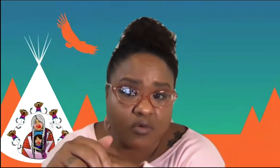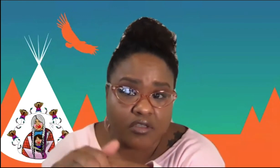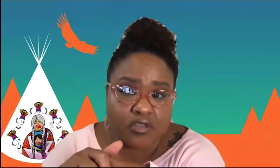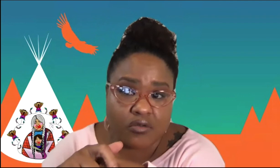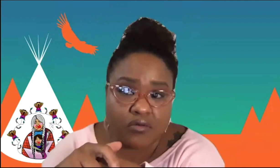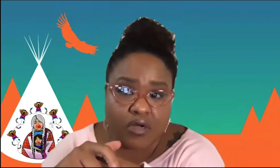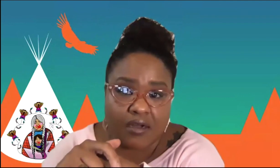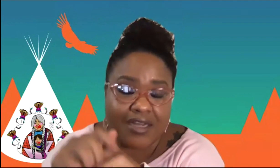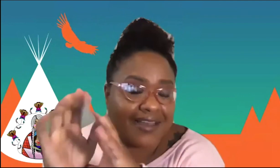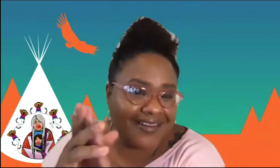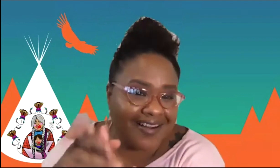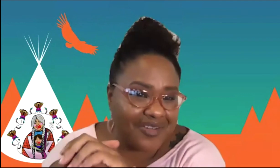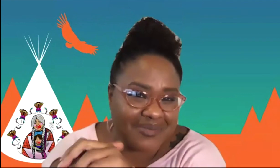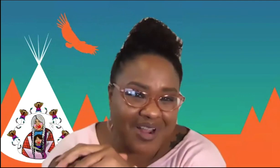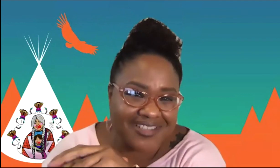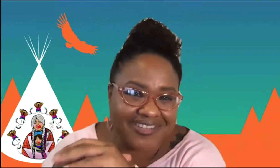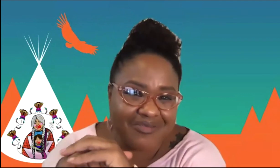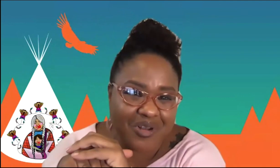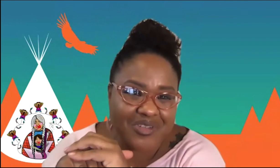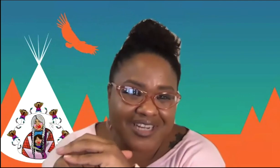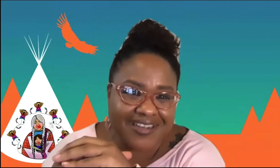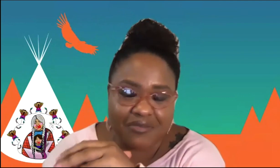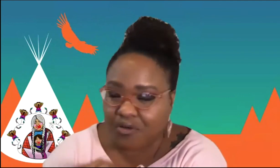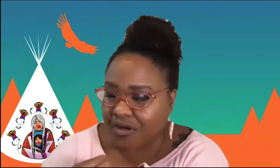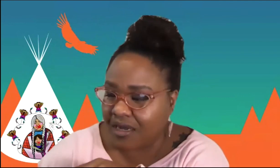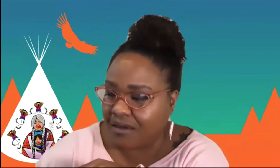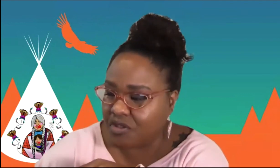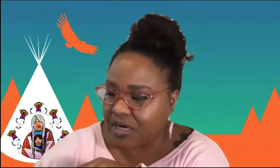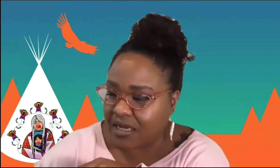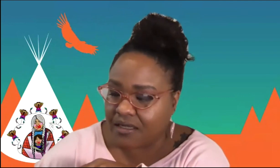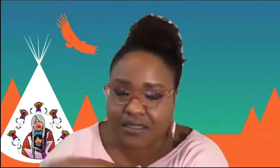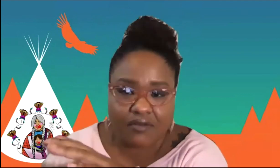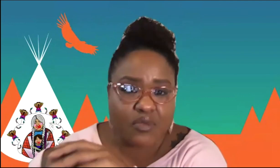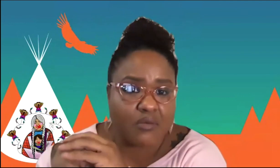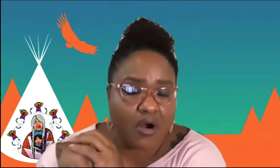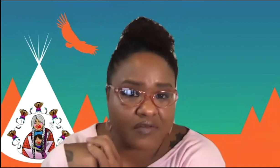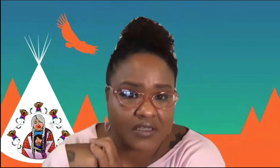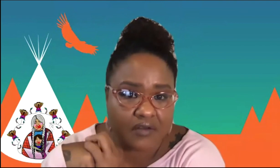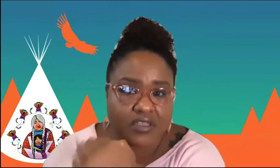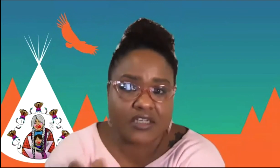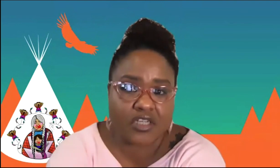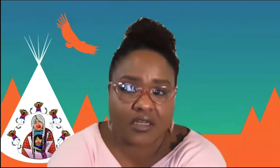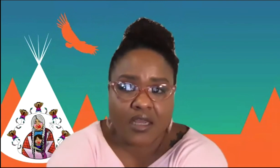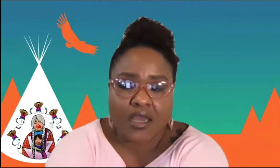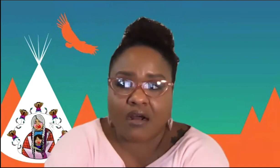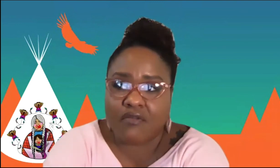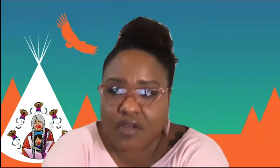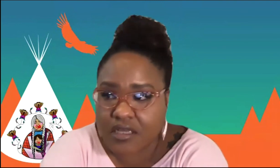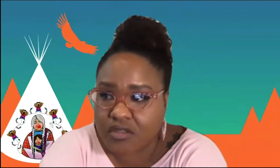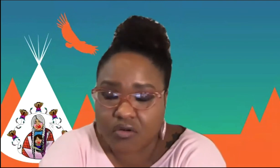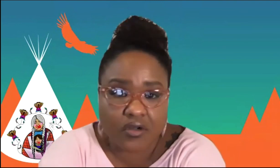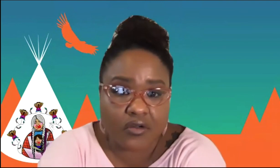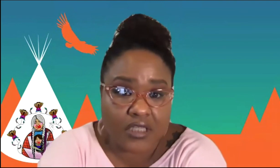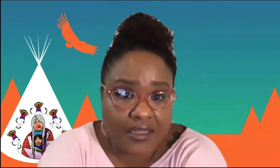just want to again offer deep gratitude for you, Sheena, for joining us and for being a part of this conversation and offering